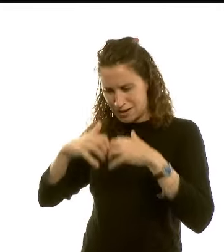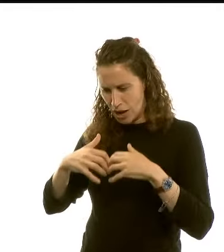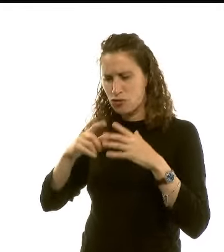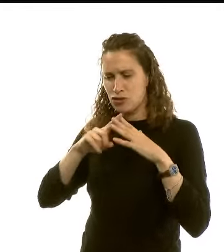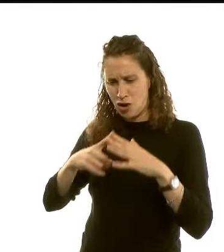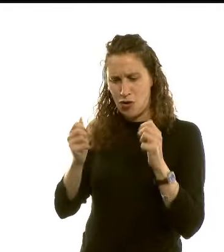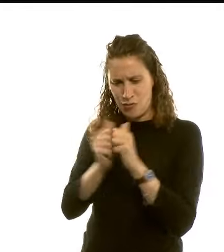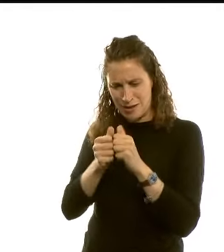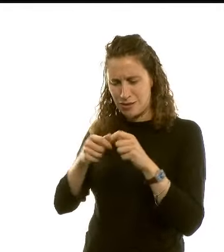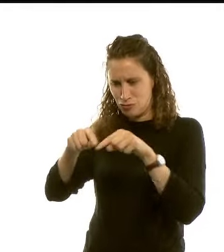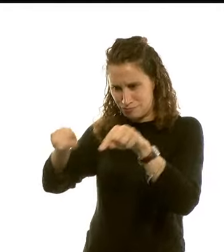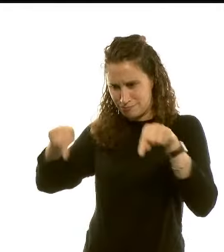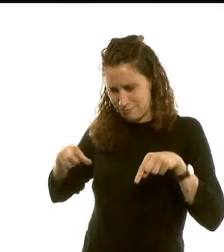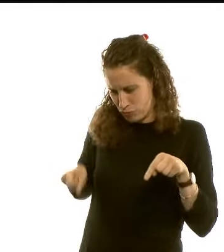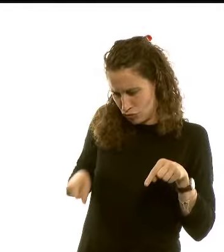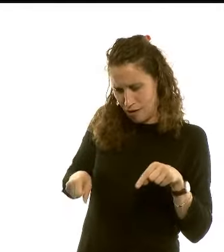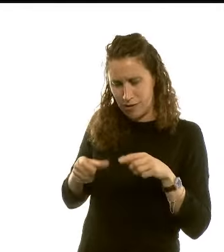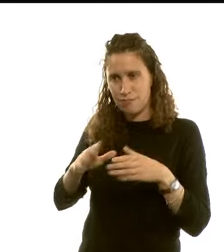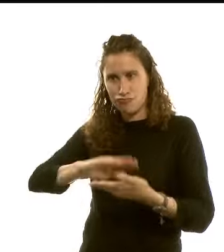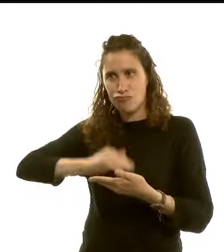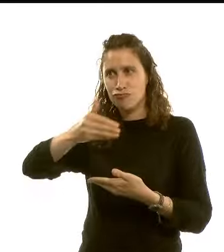start with a trunk. Perfect.